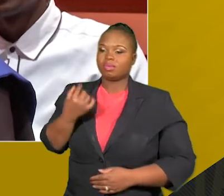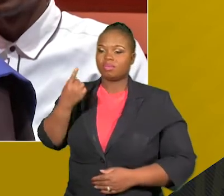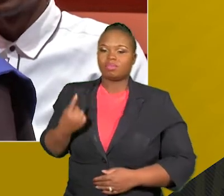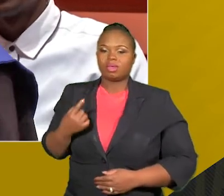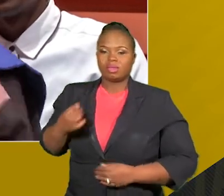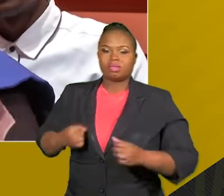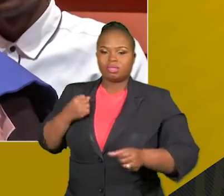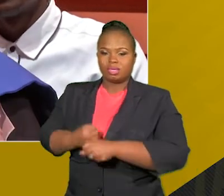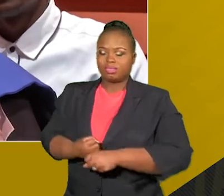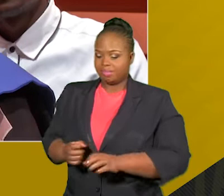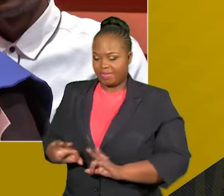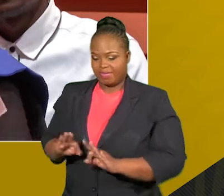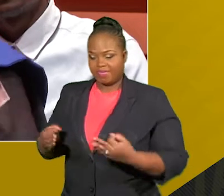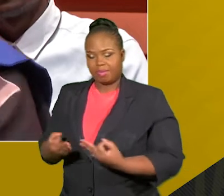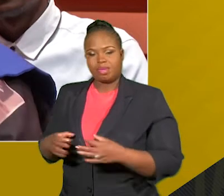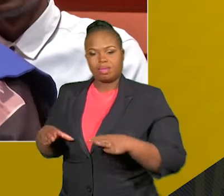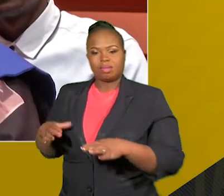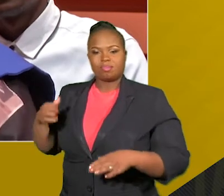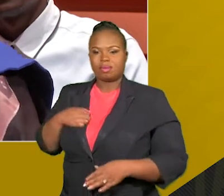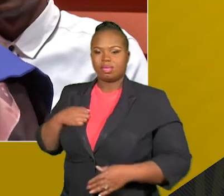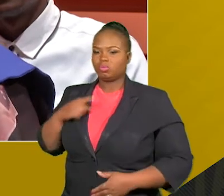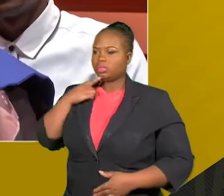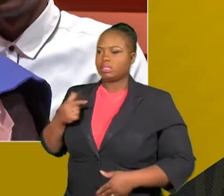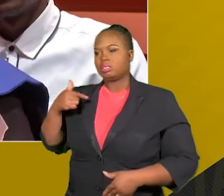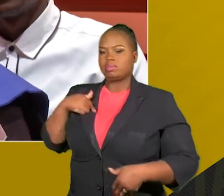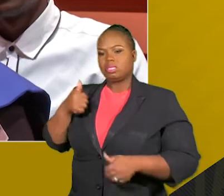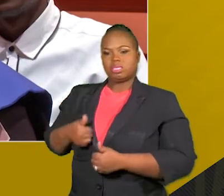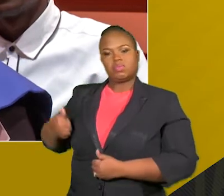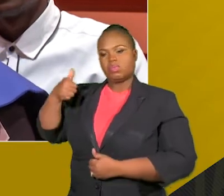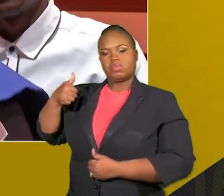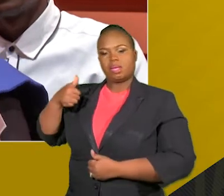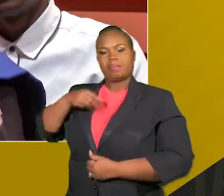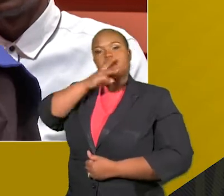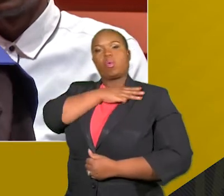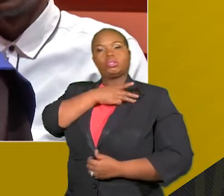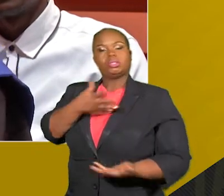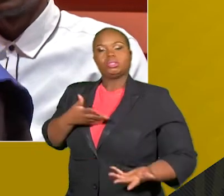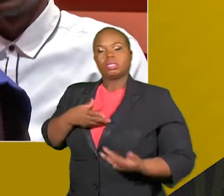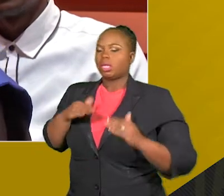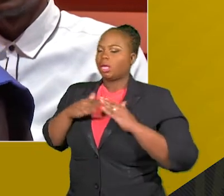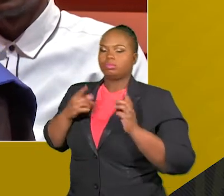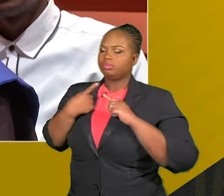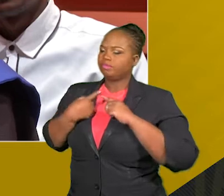conditioned my family into being I'm a boss in the house. Yeah.